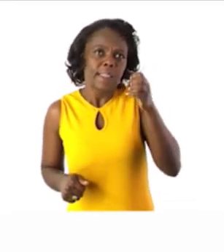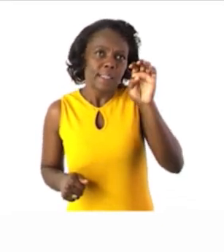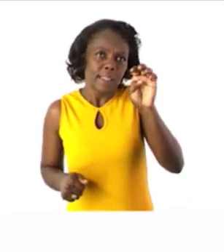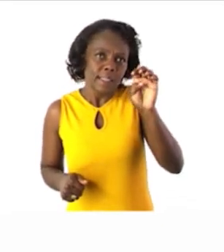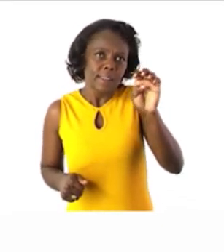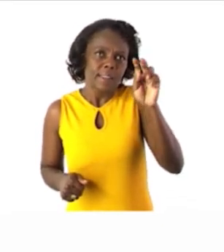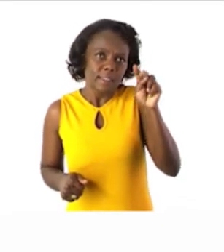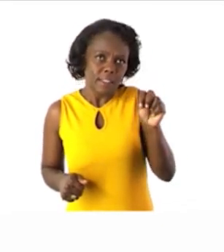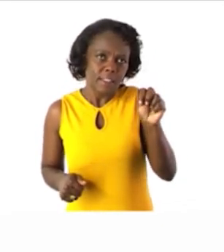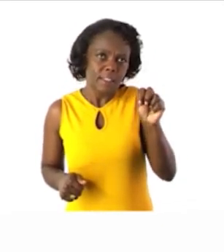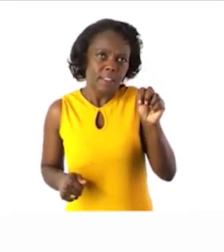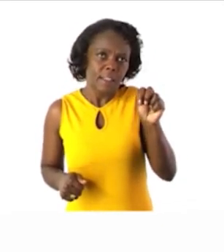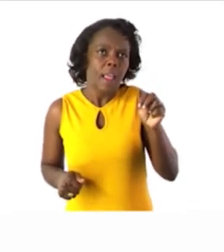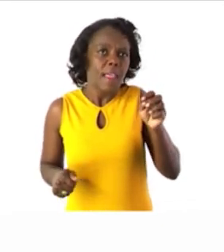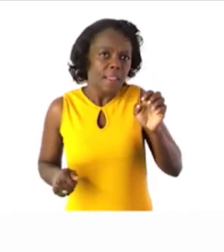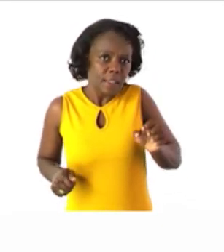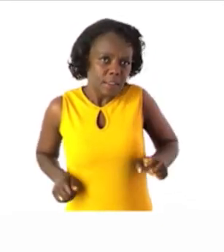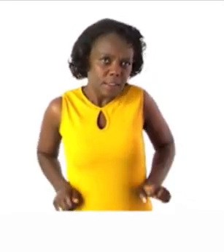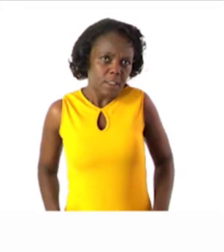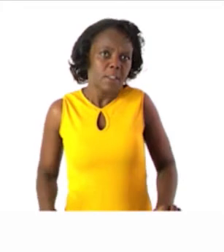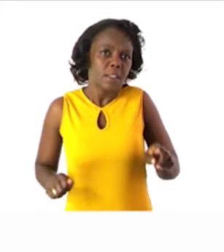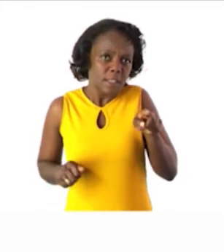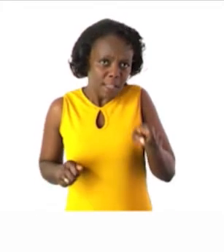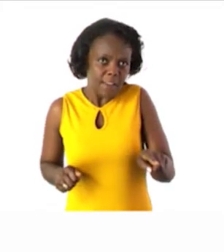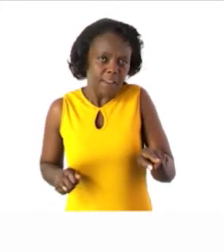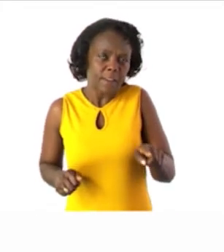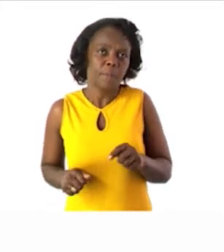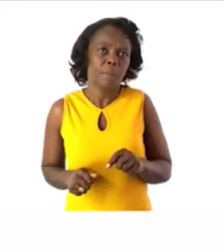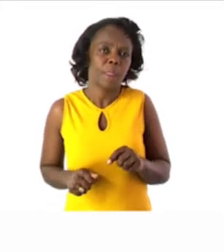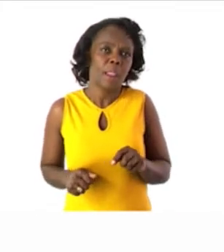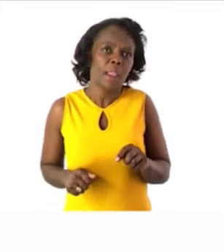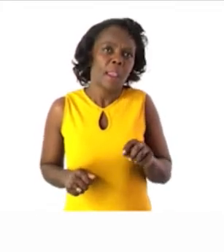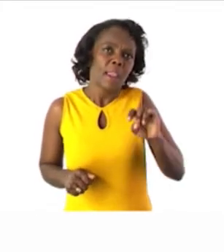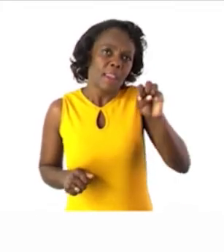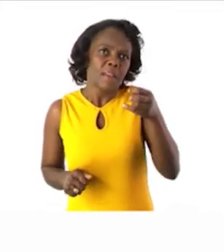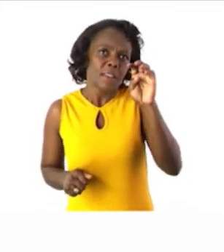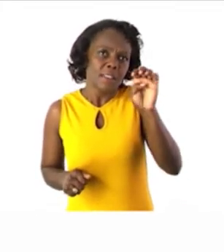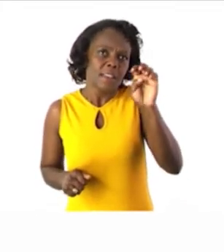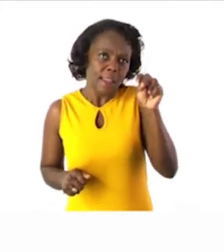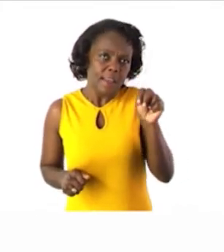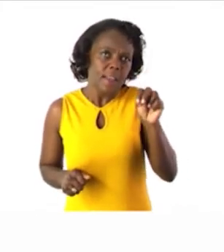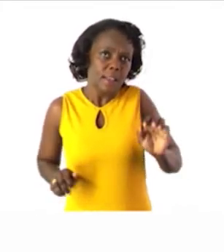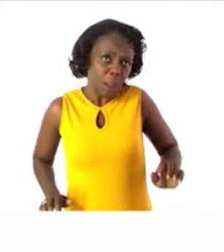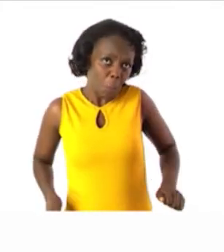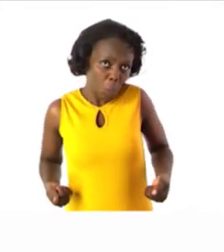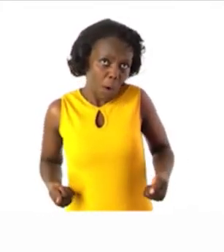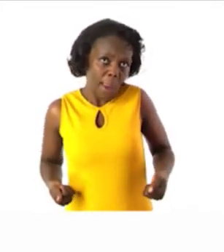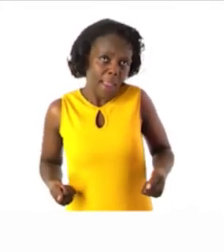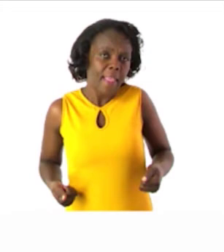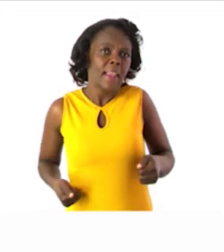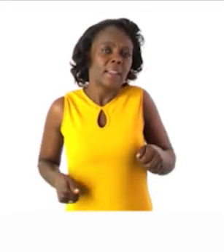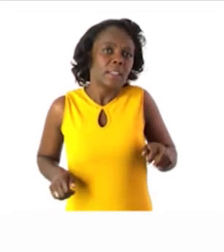girl? So if Jen is a girl, so what possessive pronoun will best fit that sentence? This